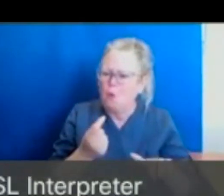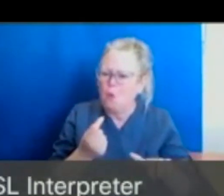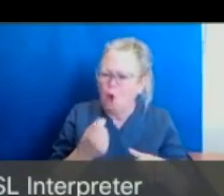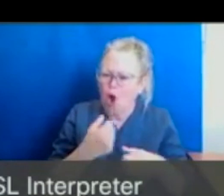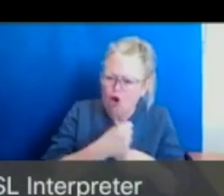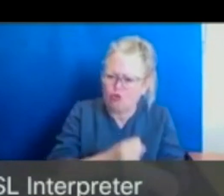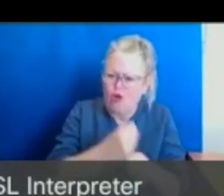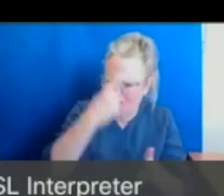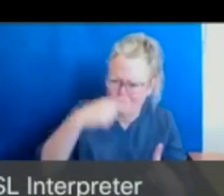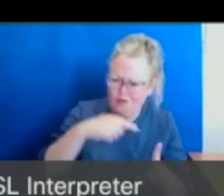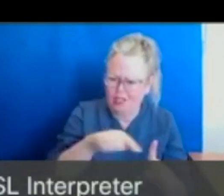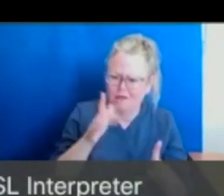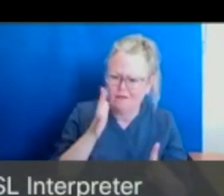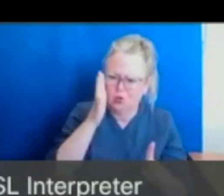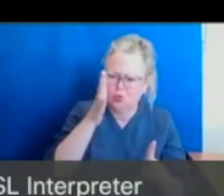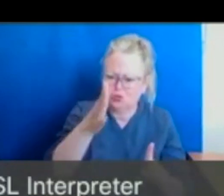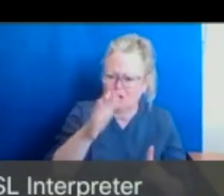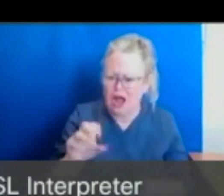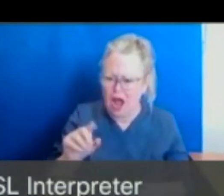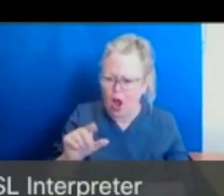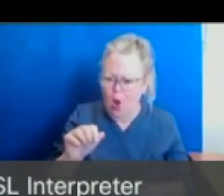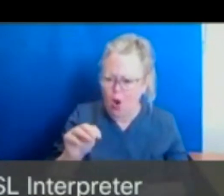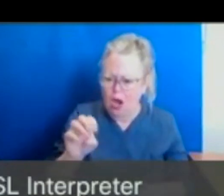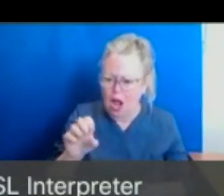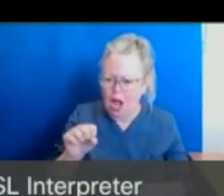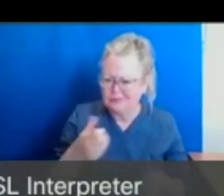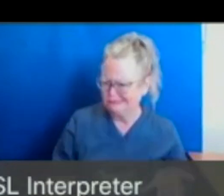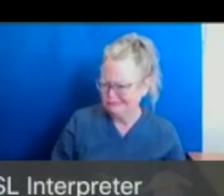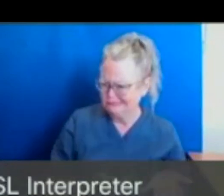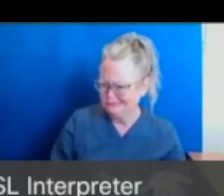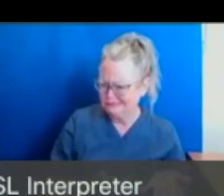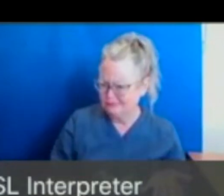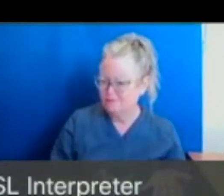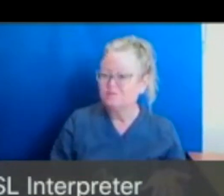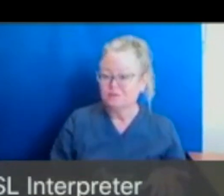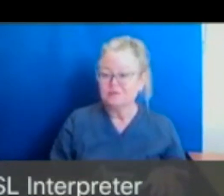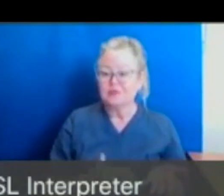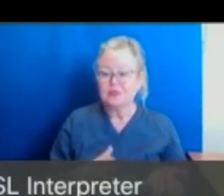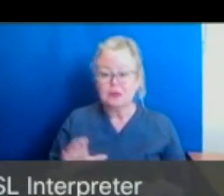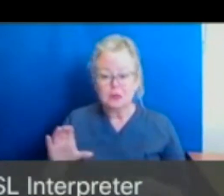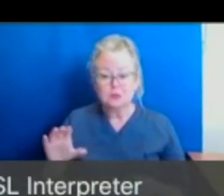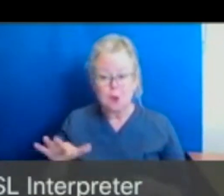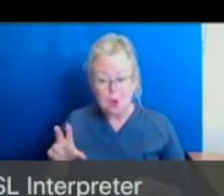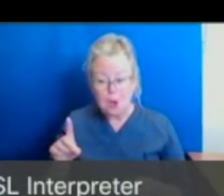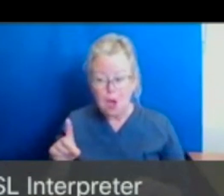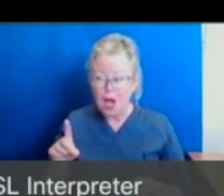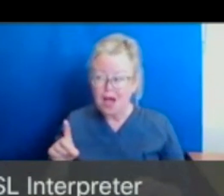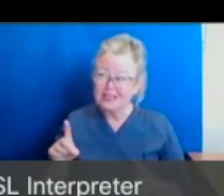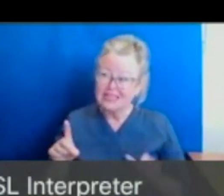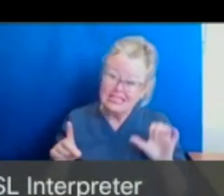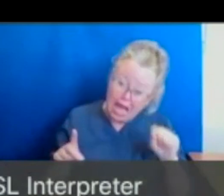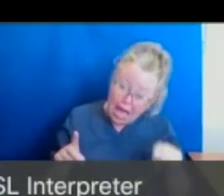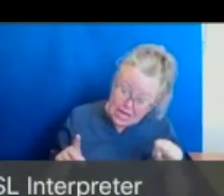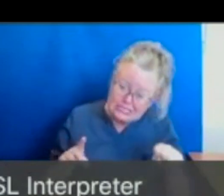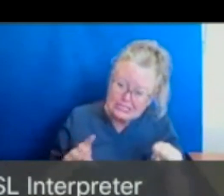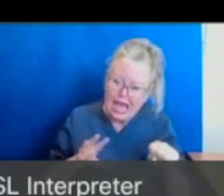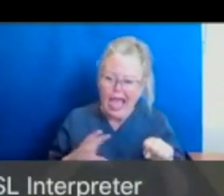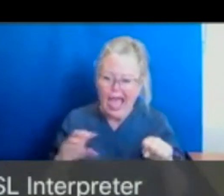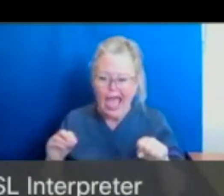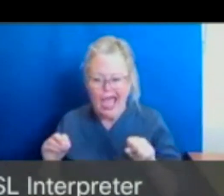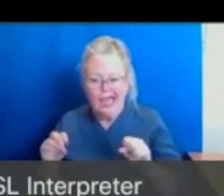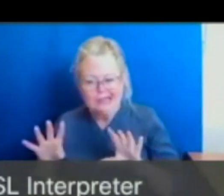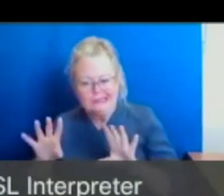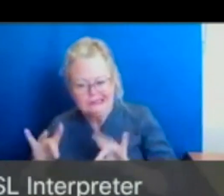being said, we can give this some more thought, and I think that we would lean in the direction